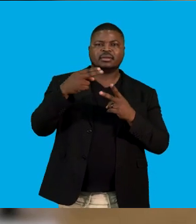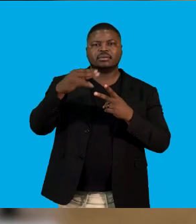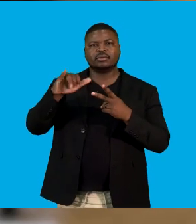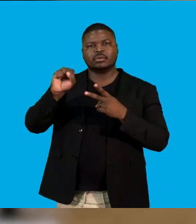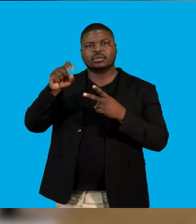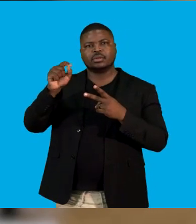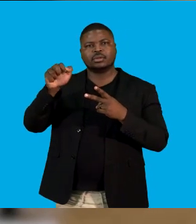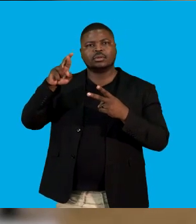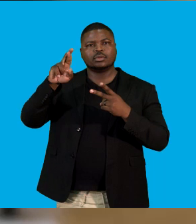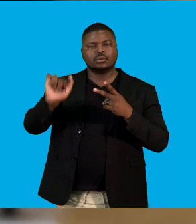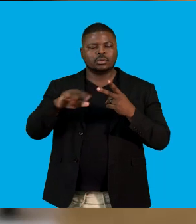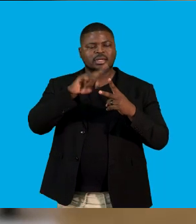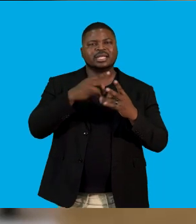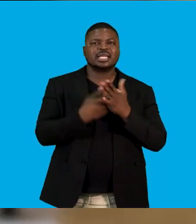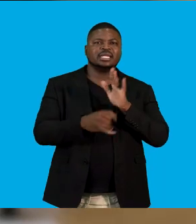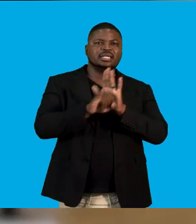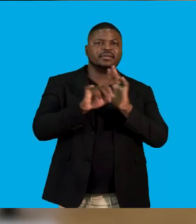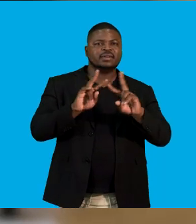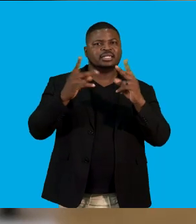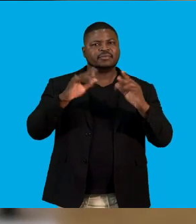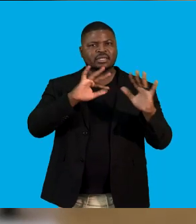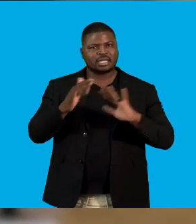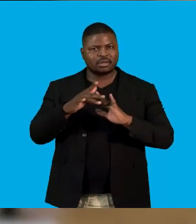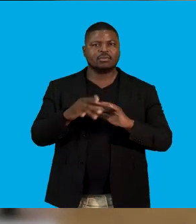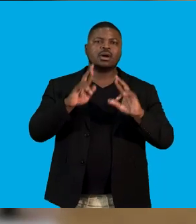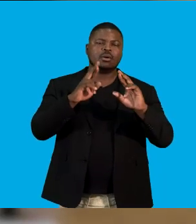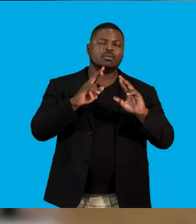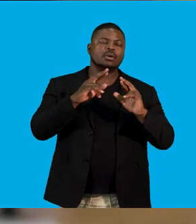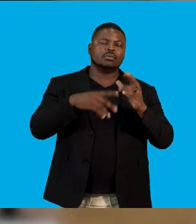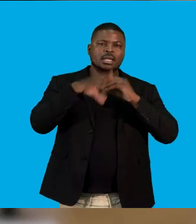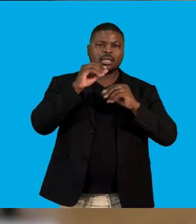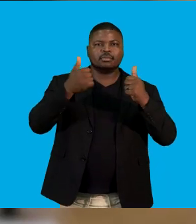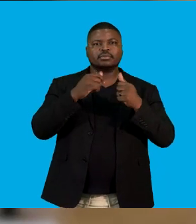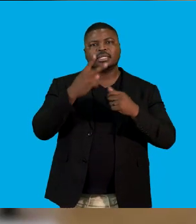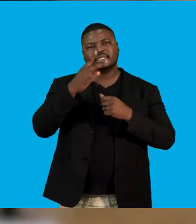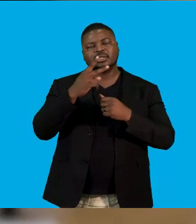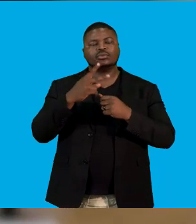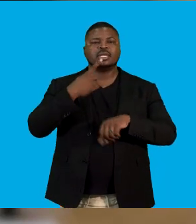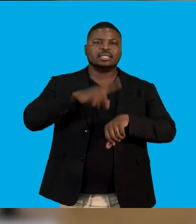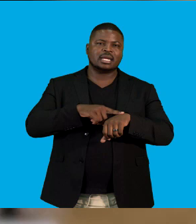and the histogram. Now you can identify the differences between the two graphs. I hope to see you